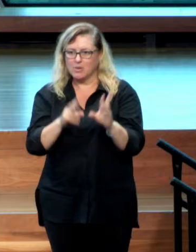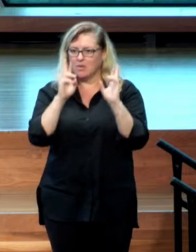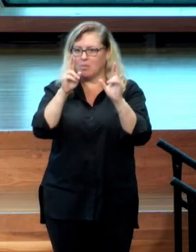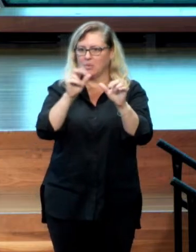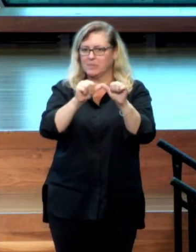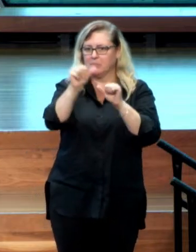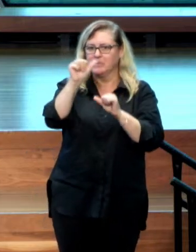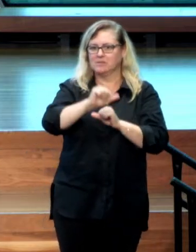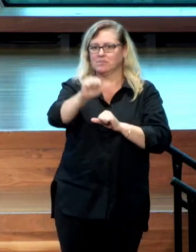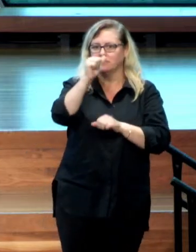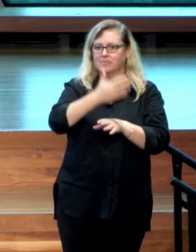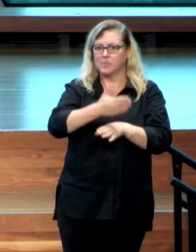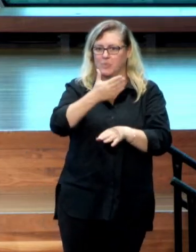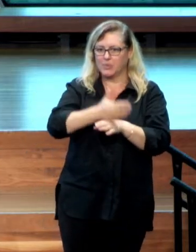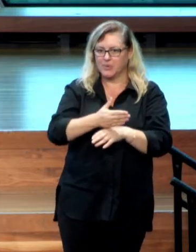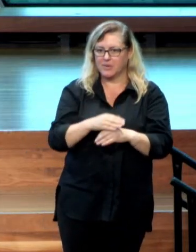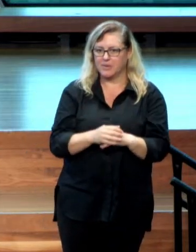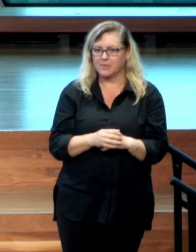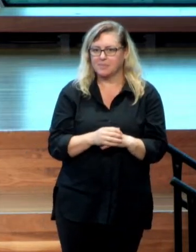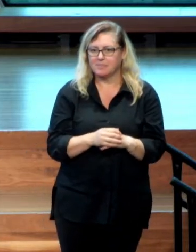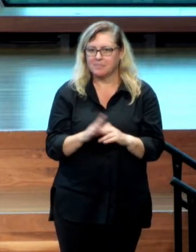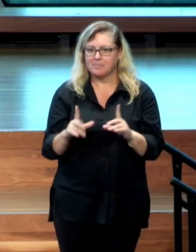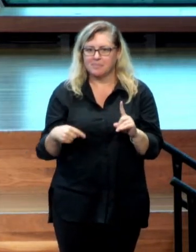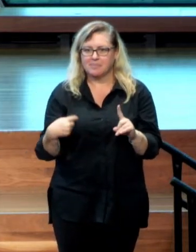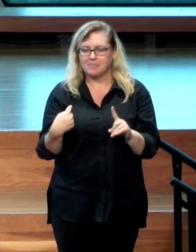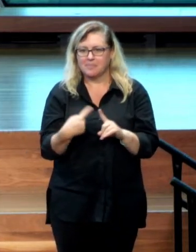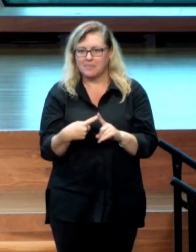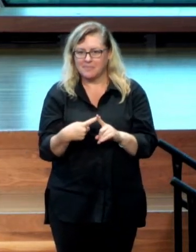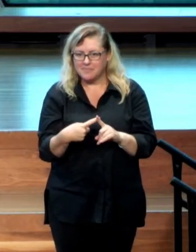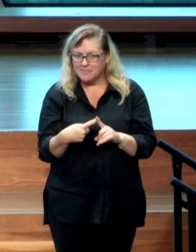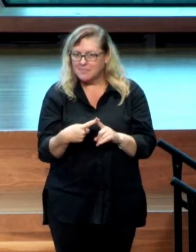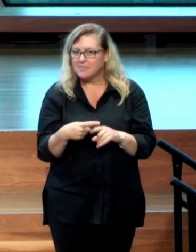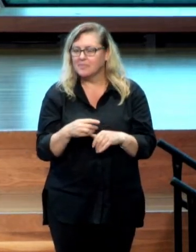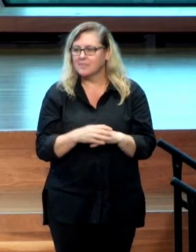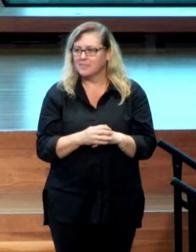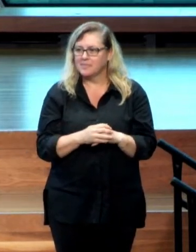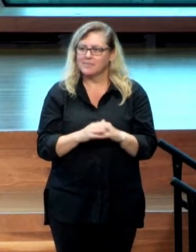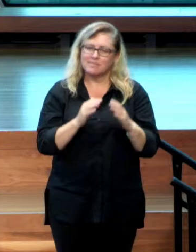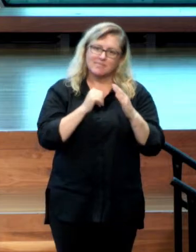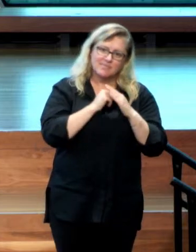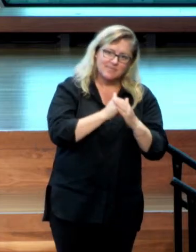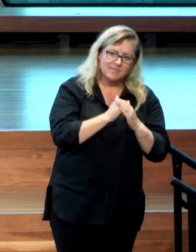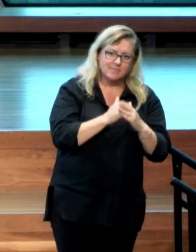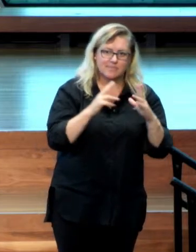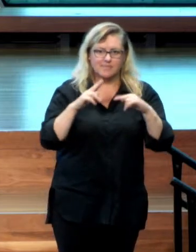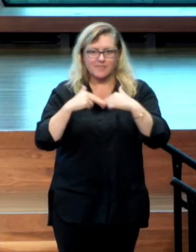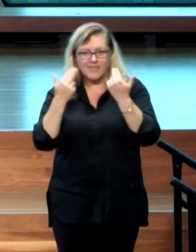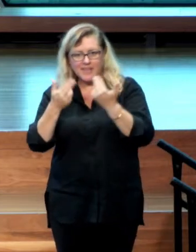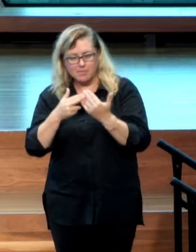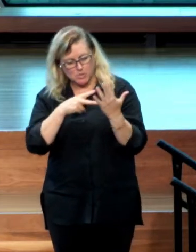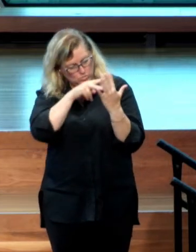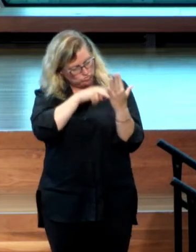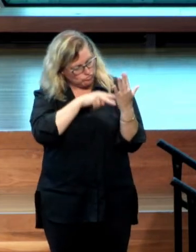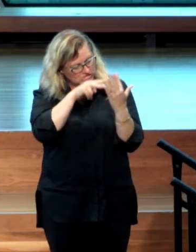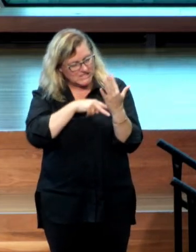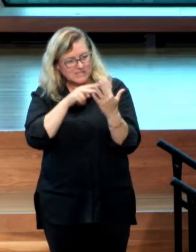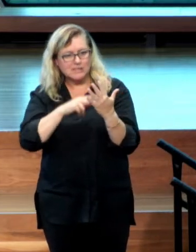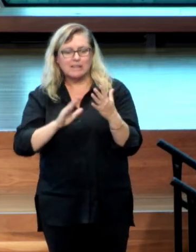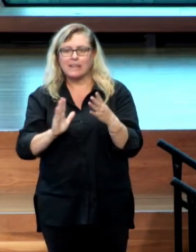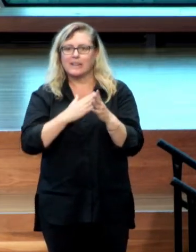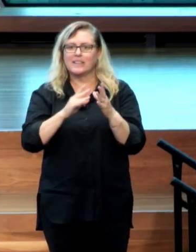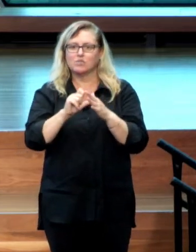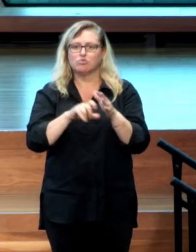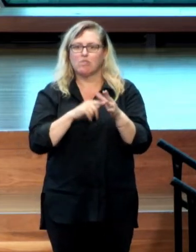work. And also to, friends and family that read initial drafts and for